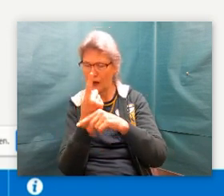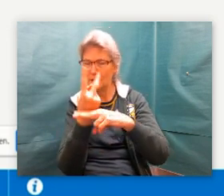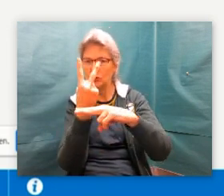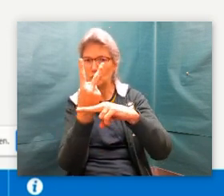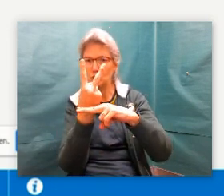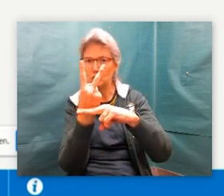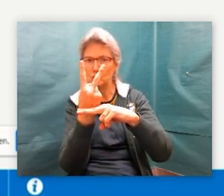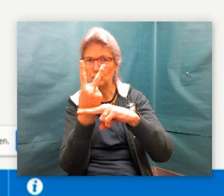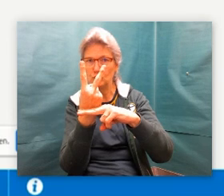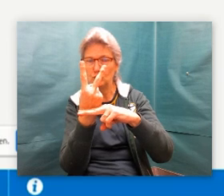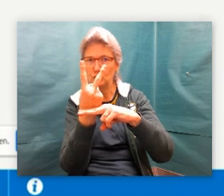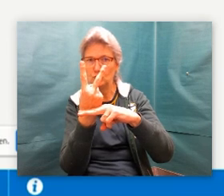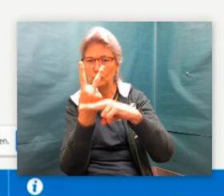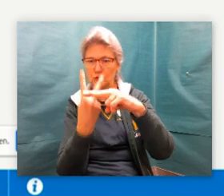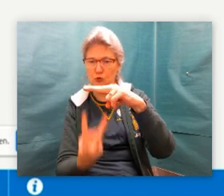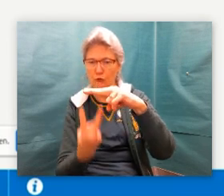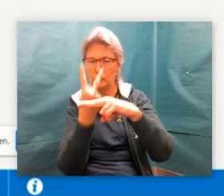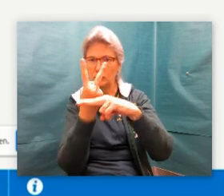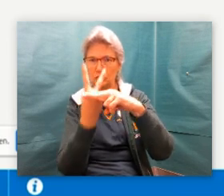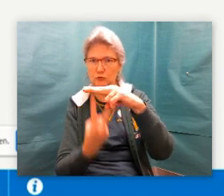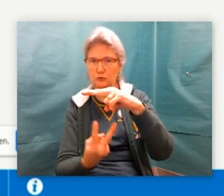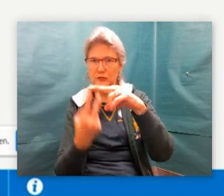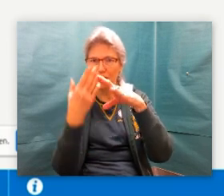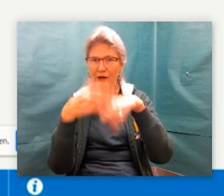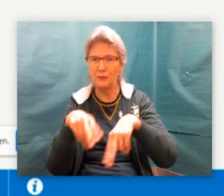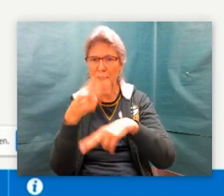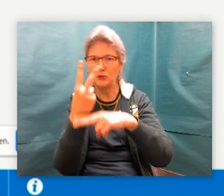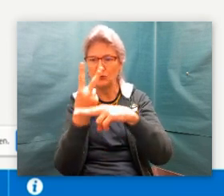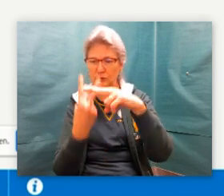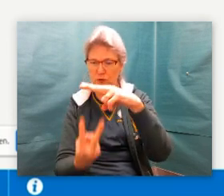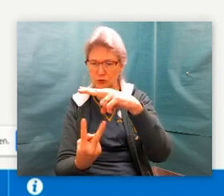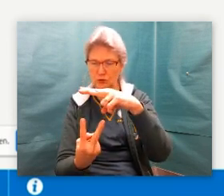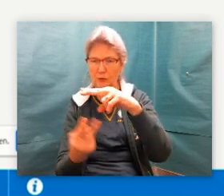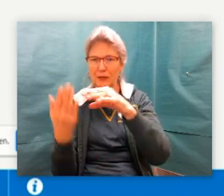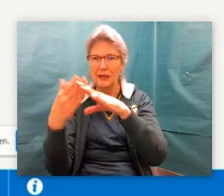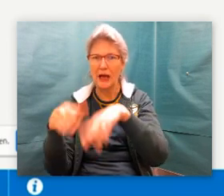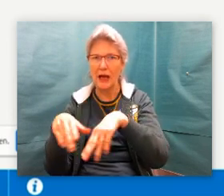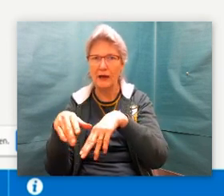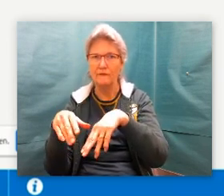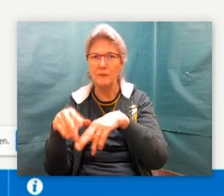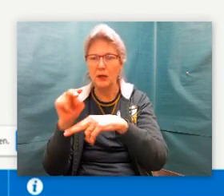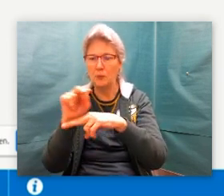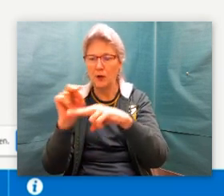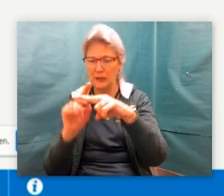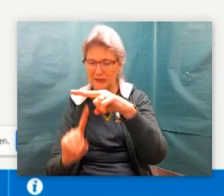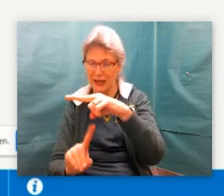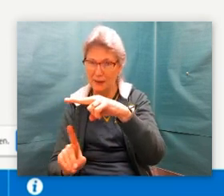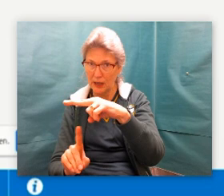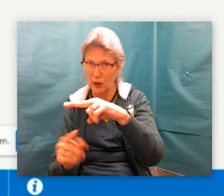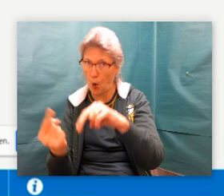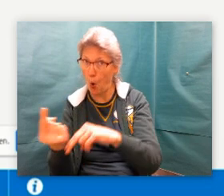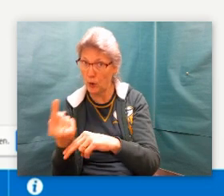thinking. All right, so I know I'm gonna still have my whole, but I'm gonna divide both my numerator and my